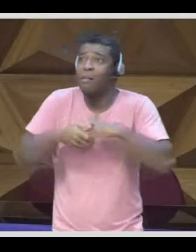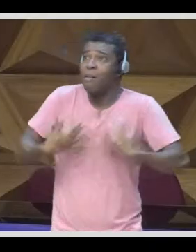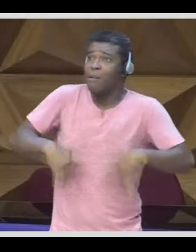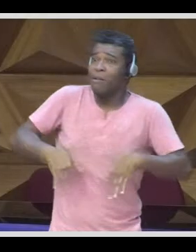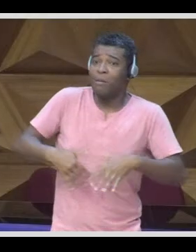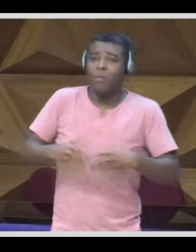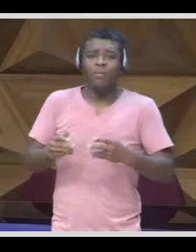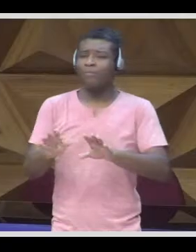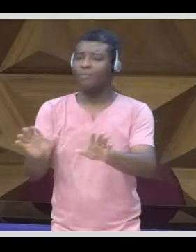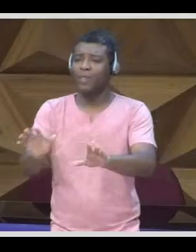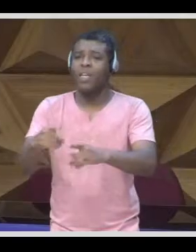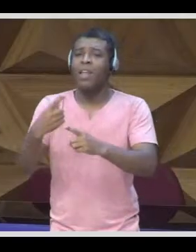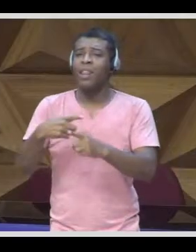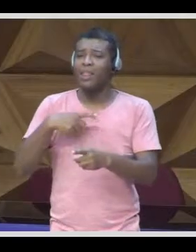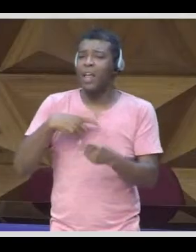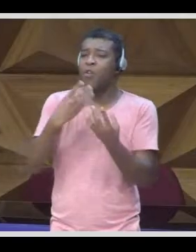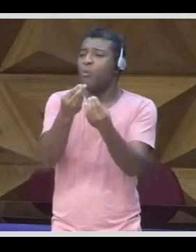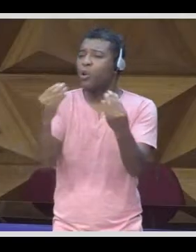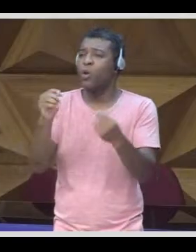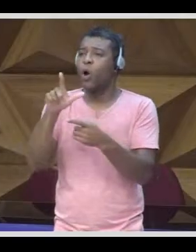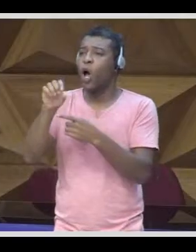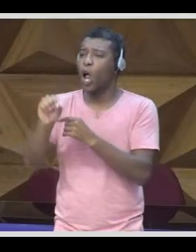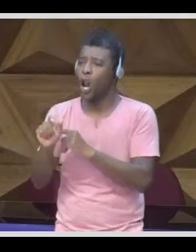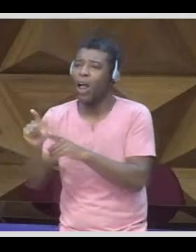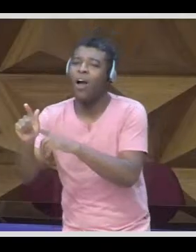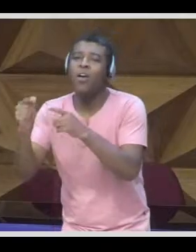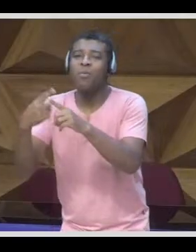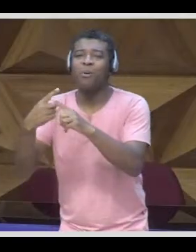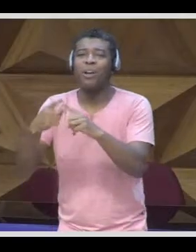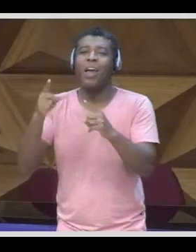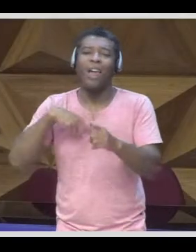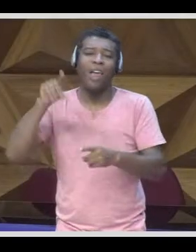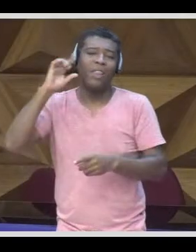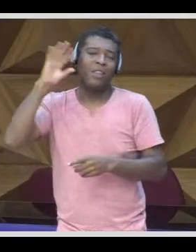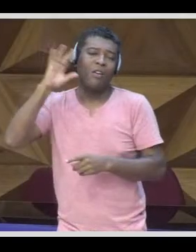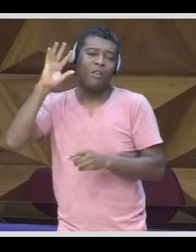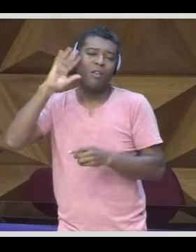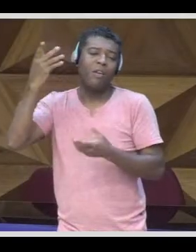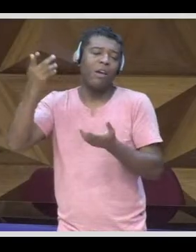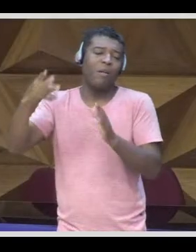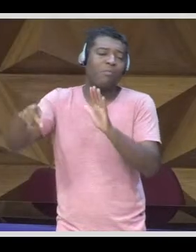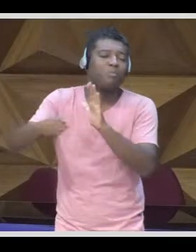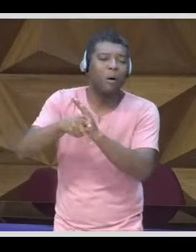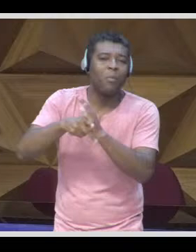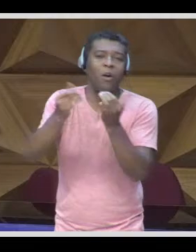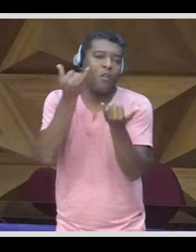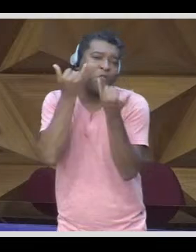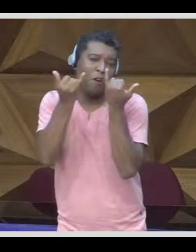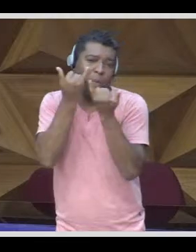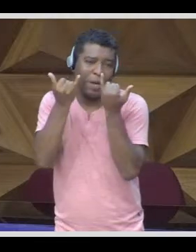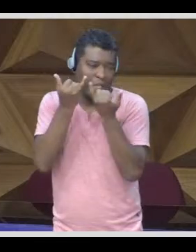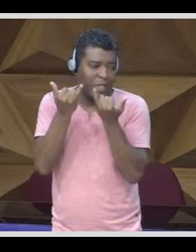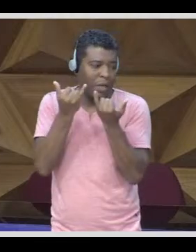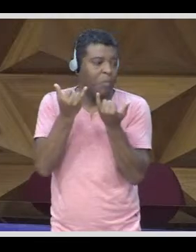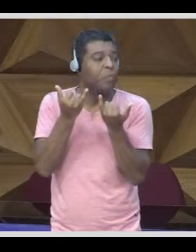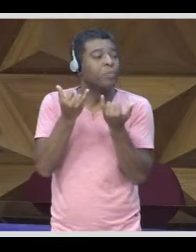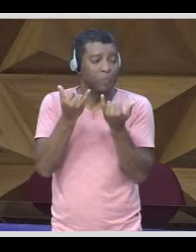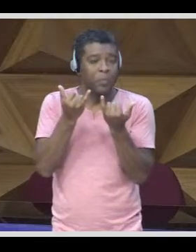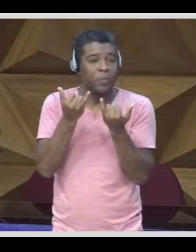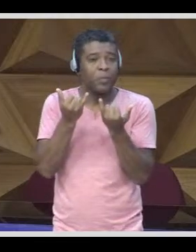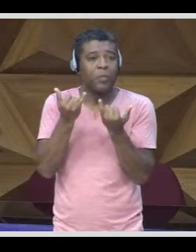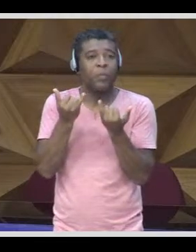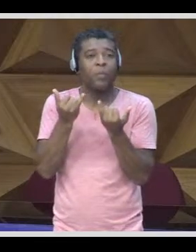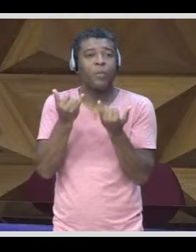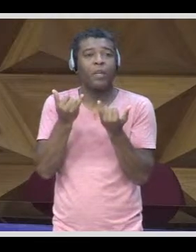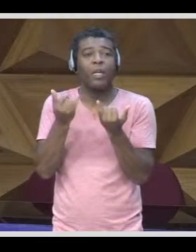information theory, okay? This is surprisal entropy, it's based on that. So what did we do? We start to